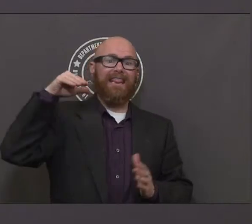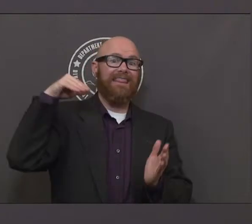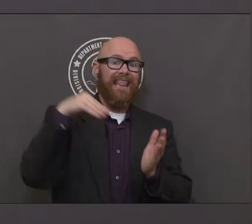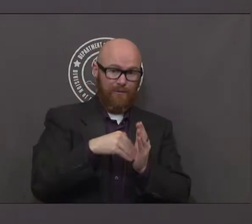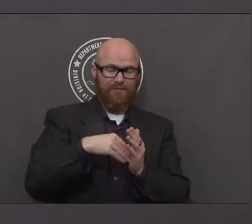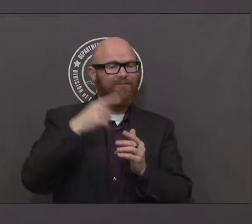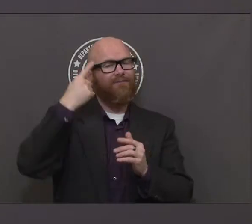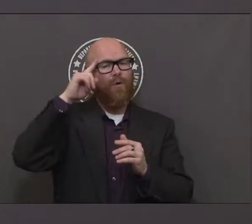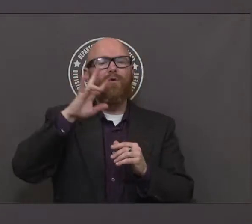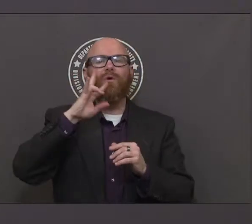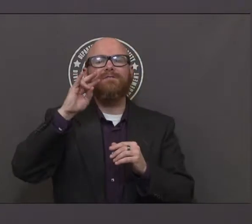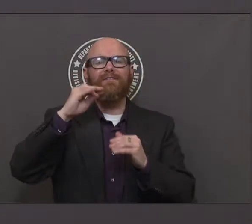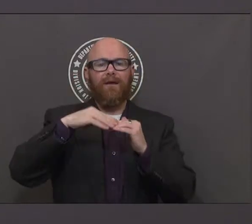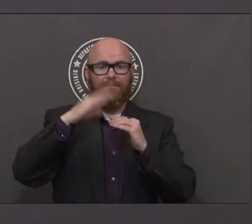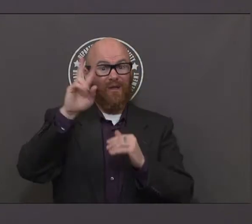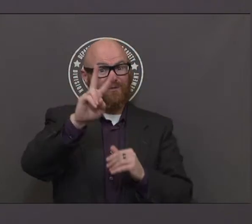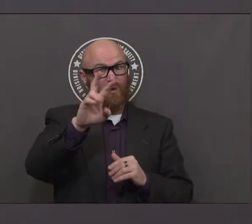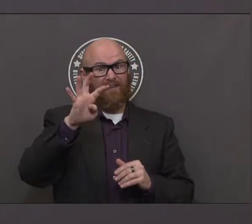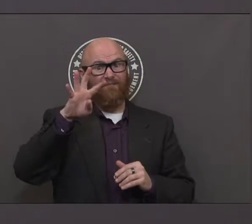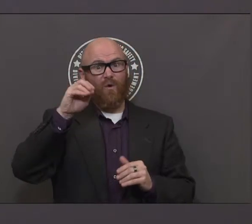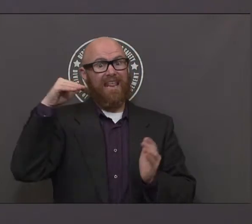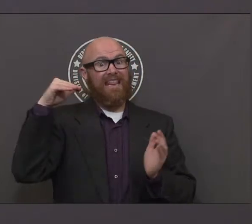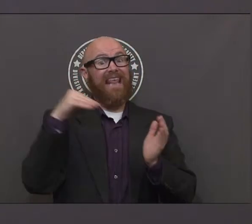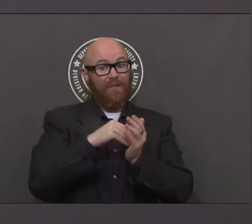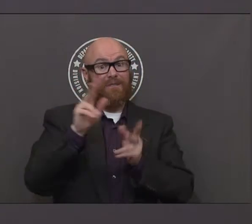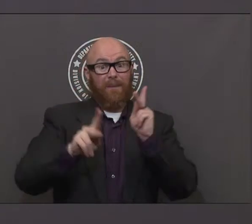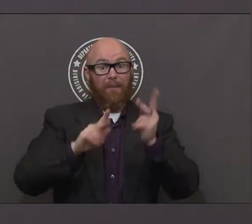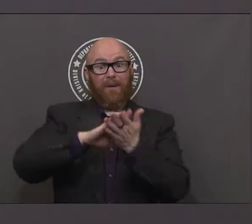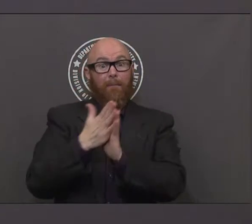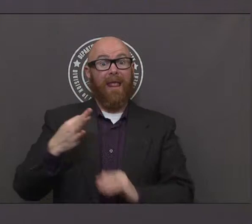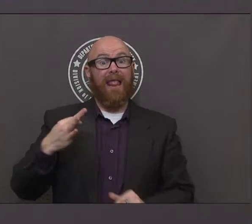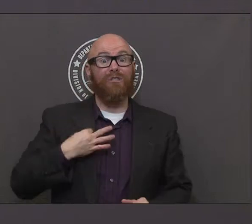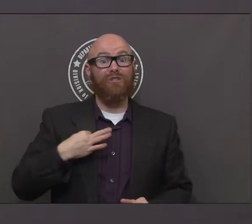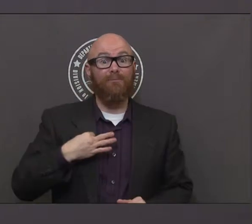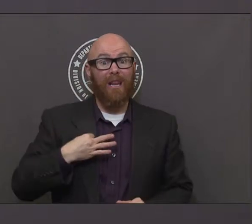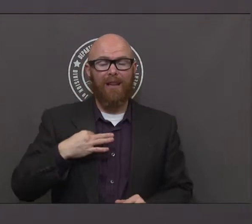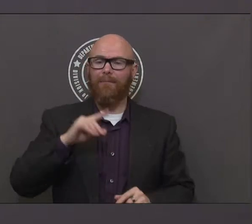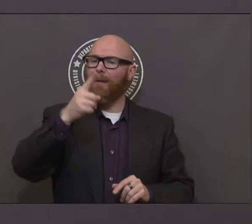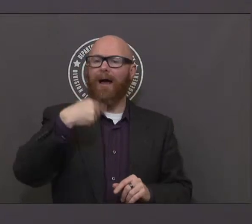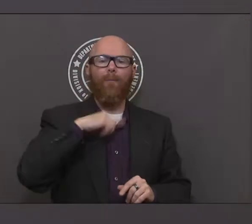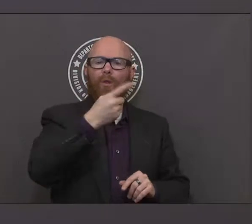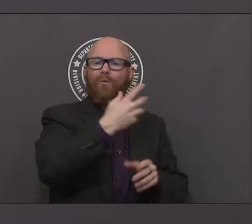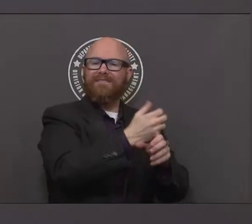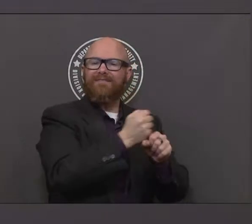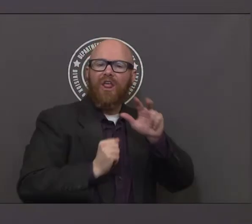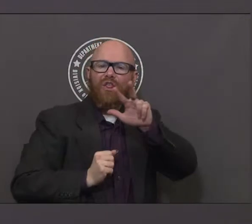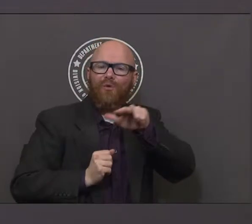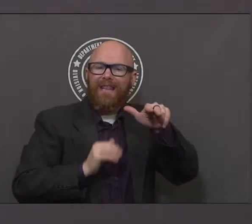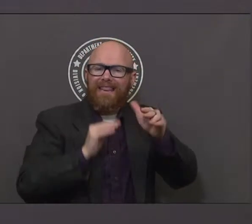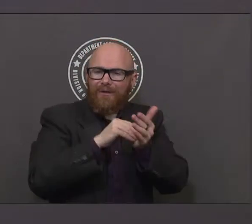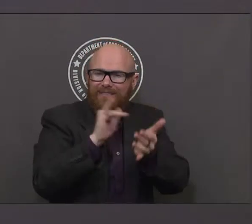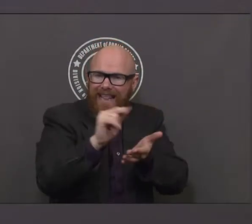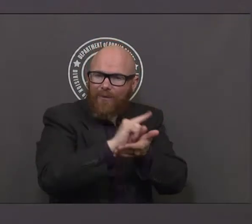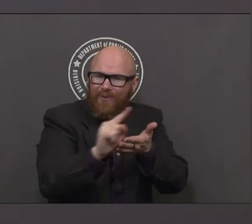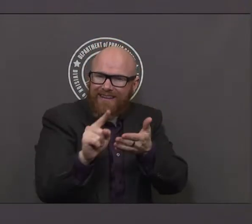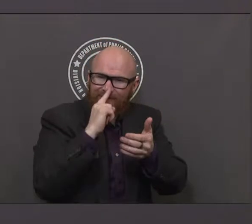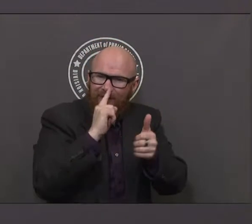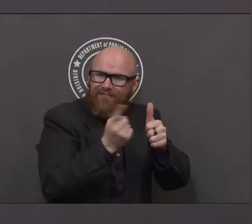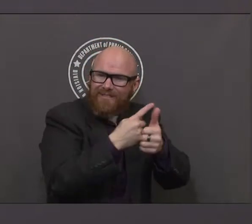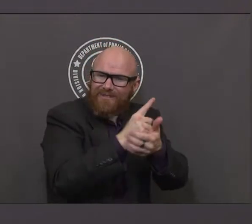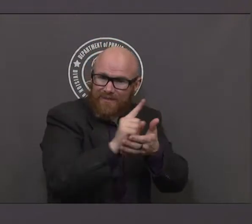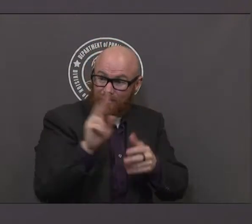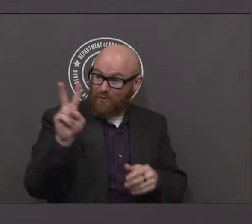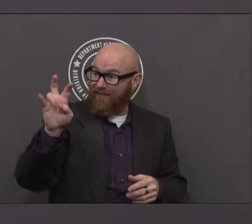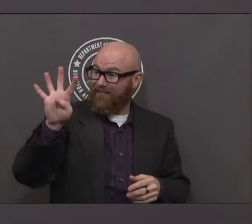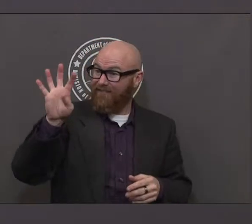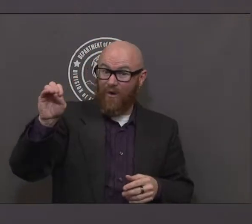70 plus. So 240,000 people became eligible, but we were only receiving 33,000 doses a week. So we knew